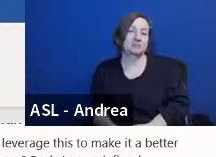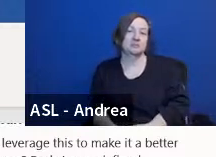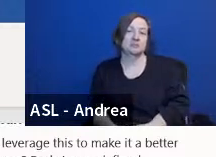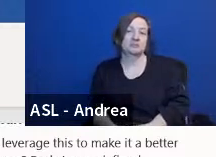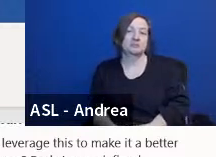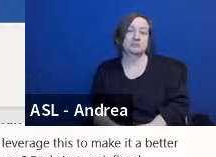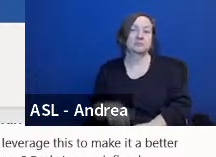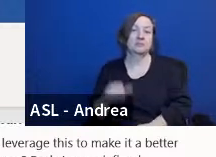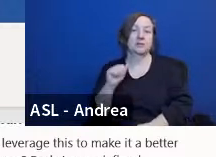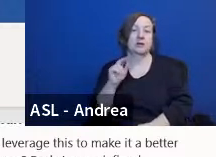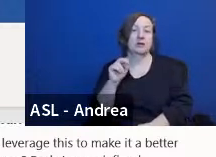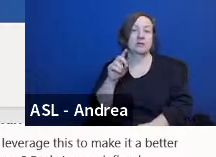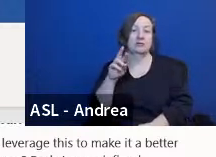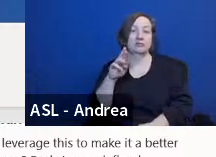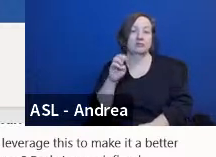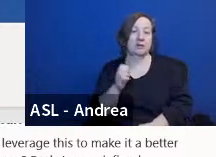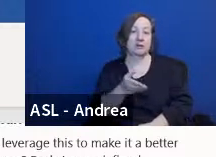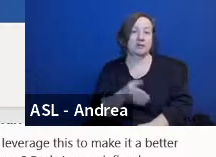Andre?